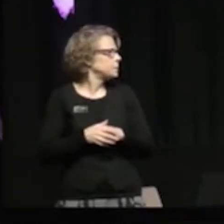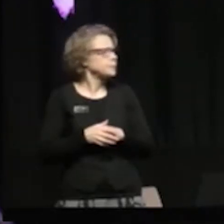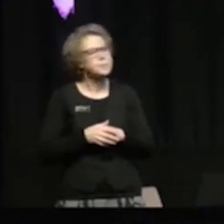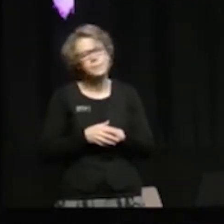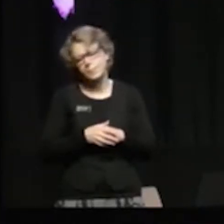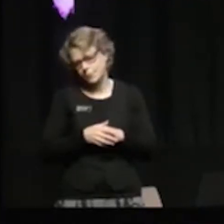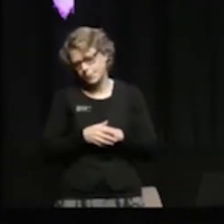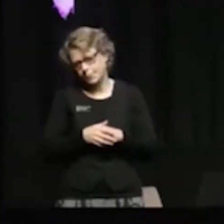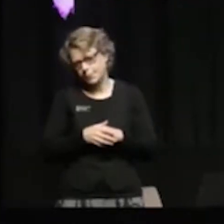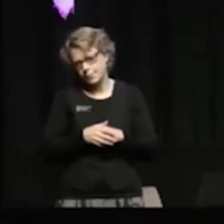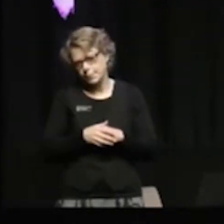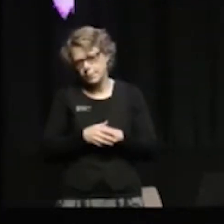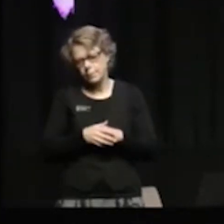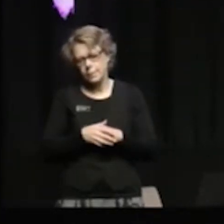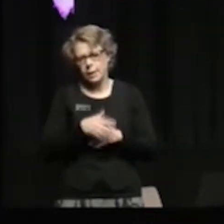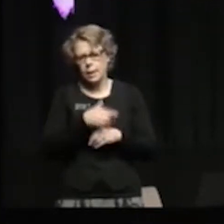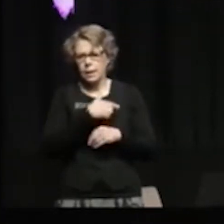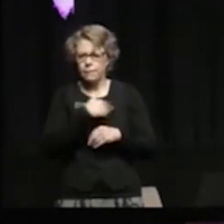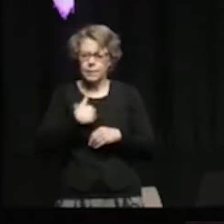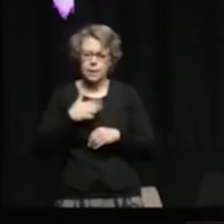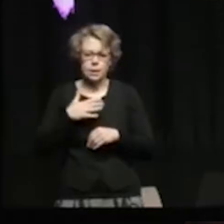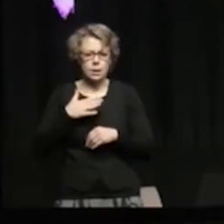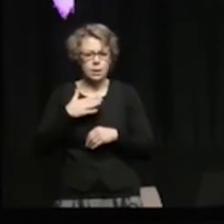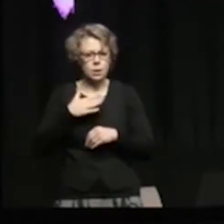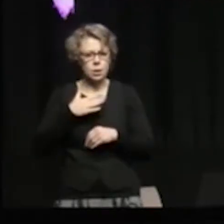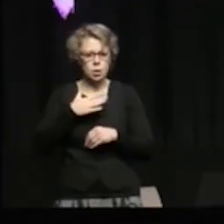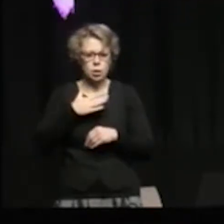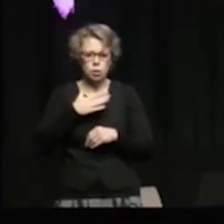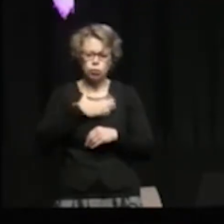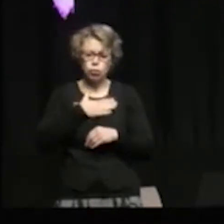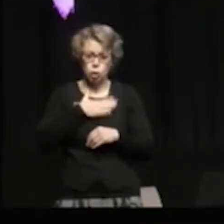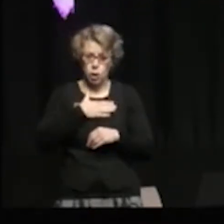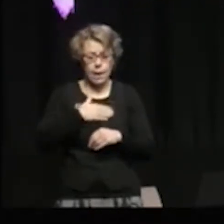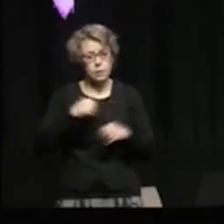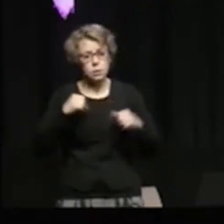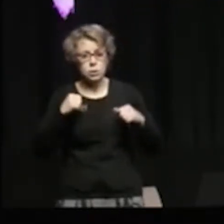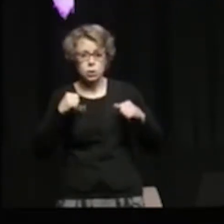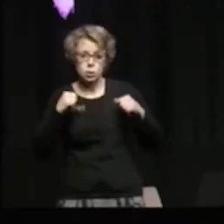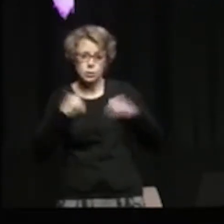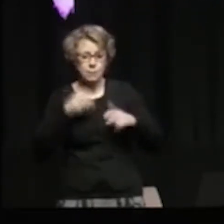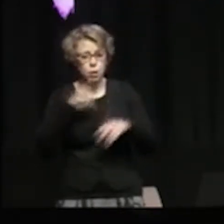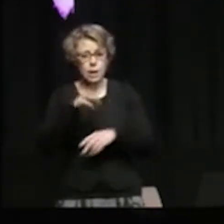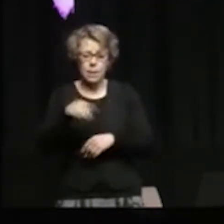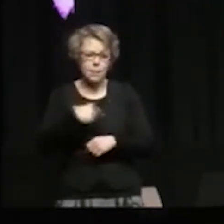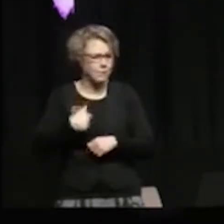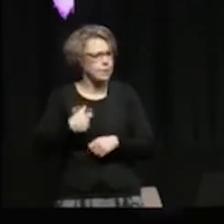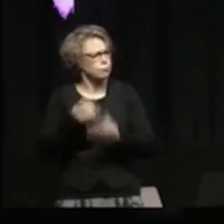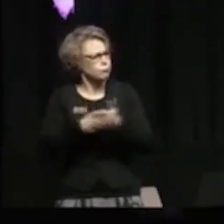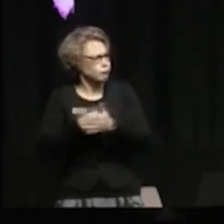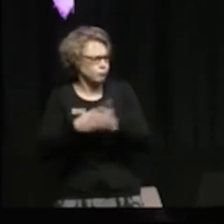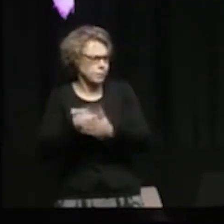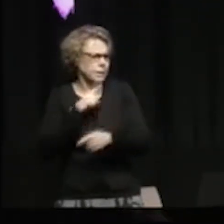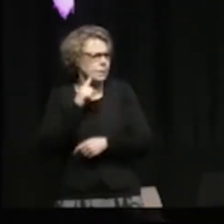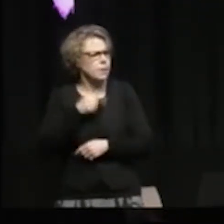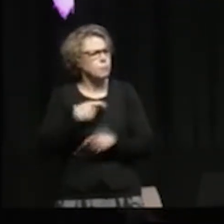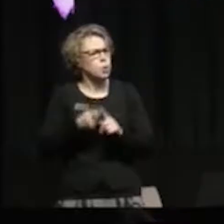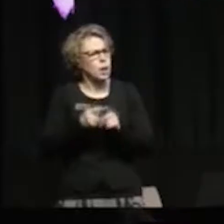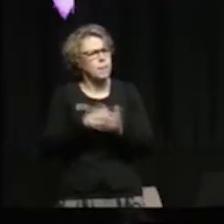So, we assume that being a human rights defender is taking more from us, becoming tougher. So let's start with you,